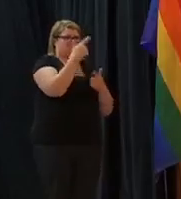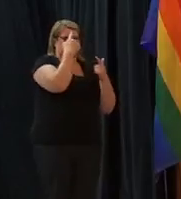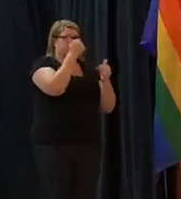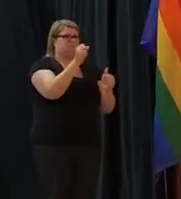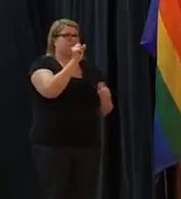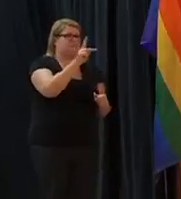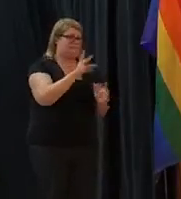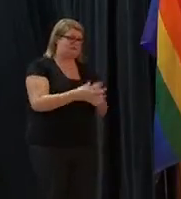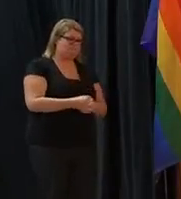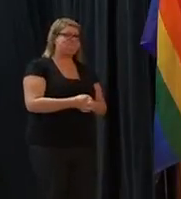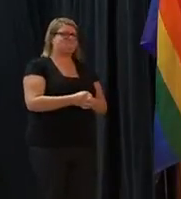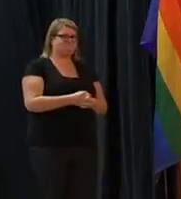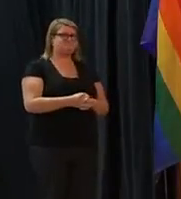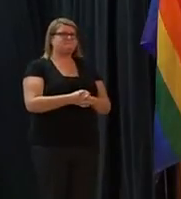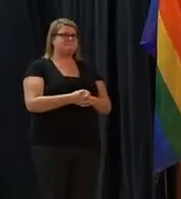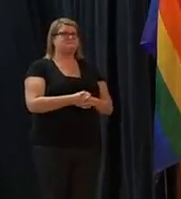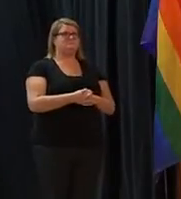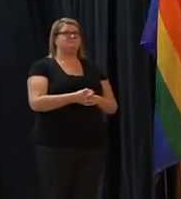restroom works best for you.